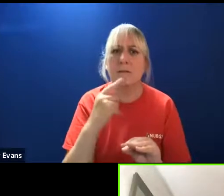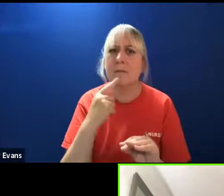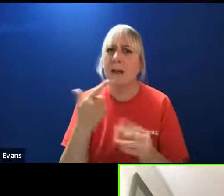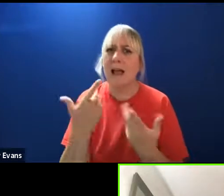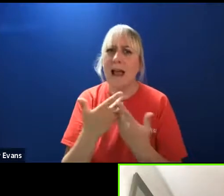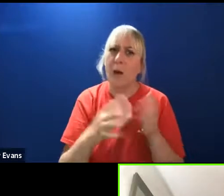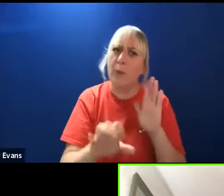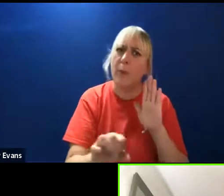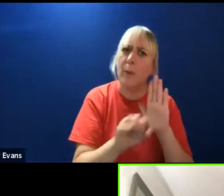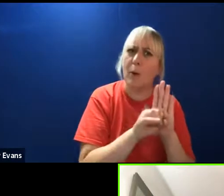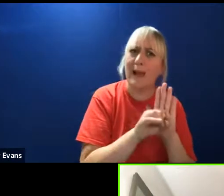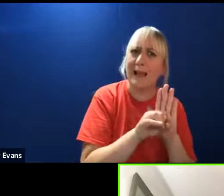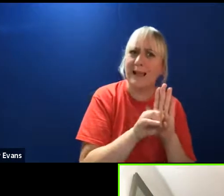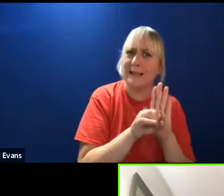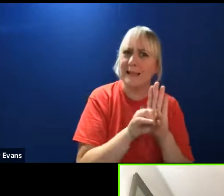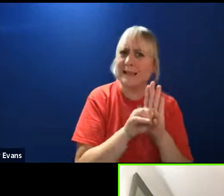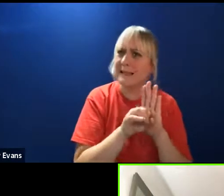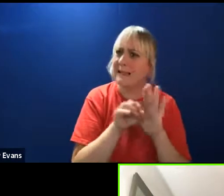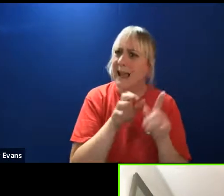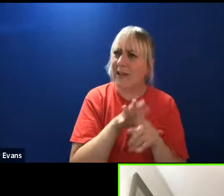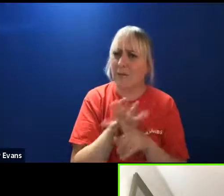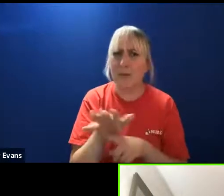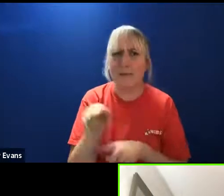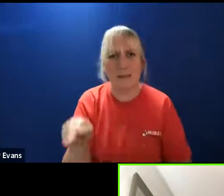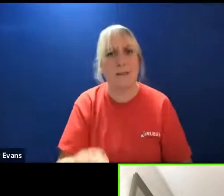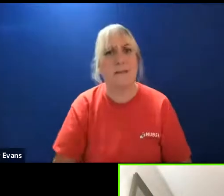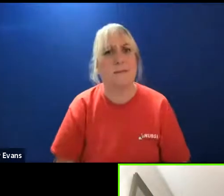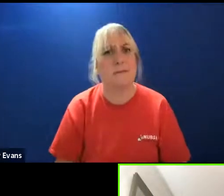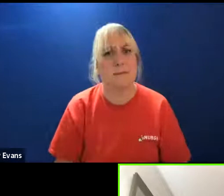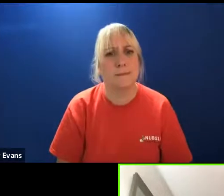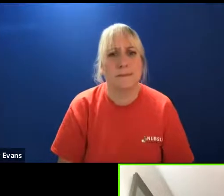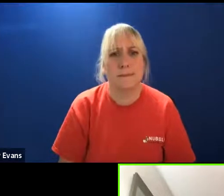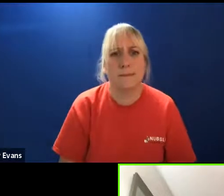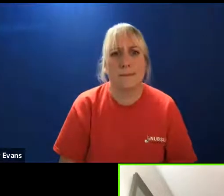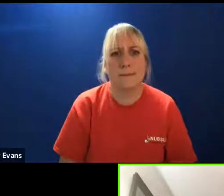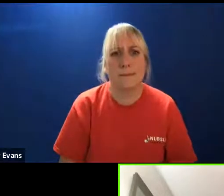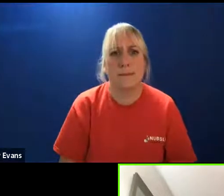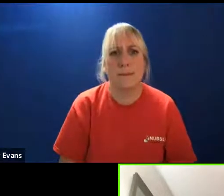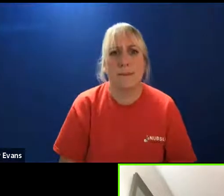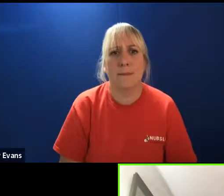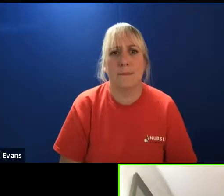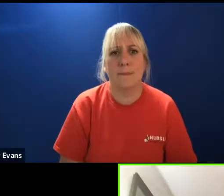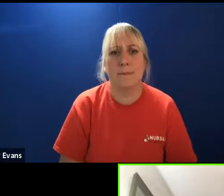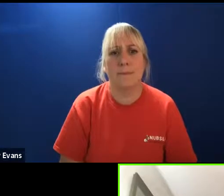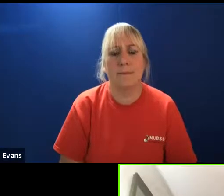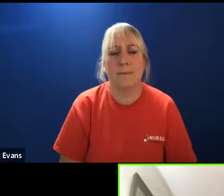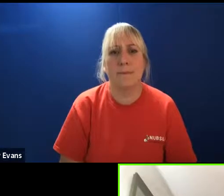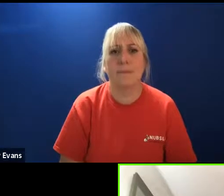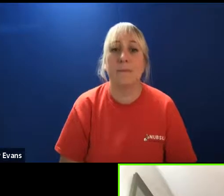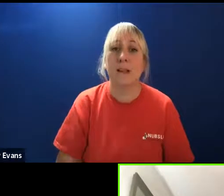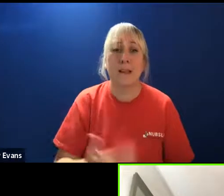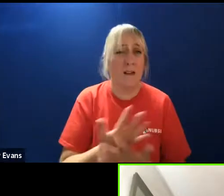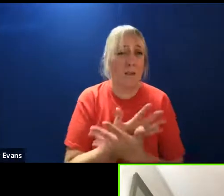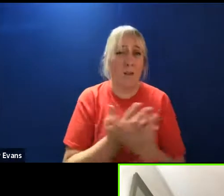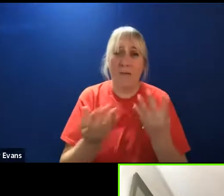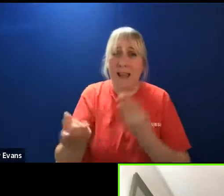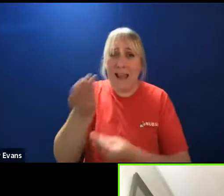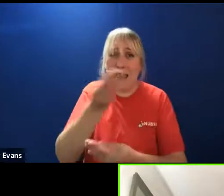have to recognize that transformation in the context of the kinds of economic pressures